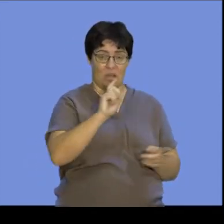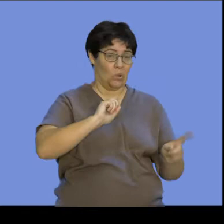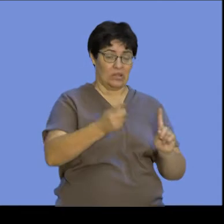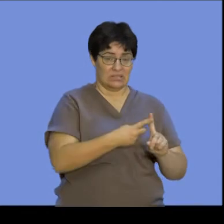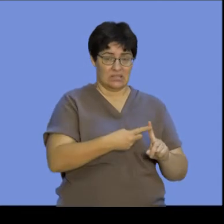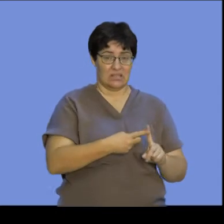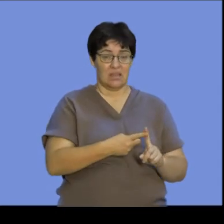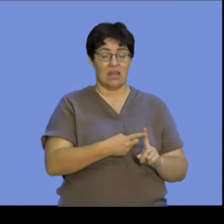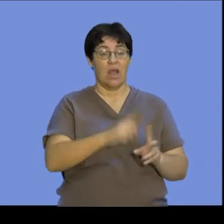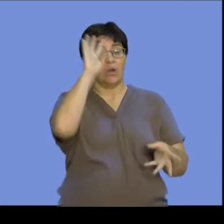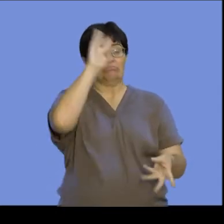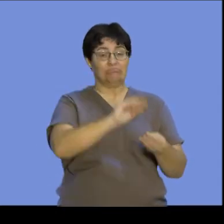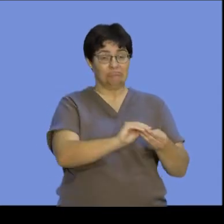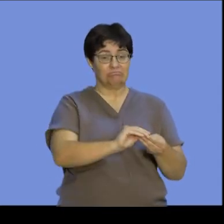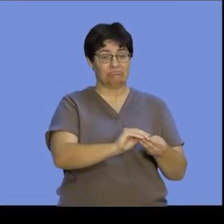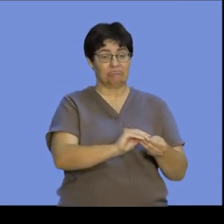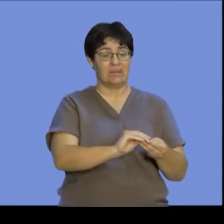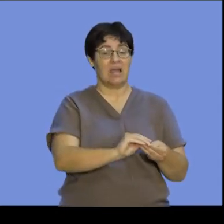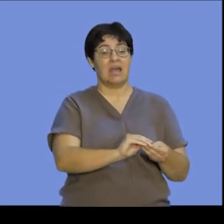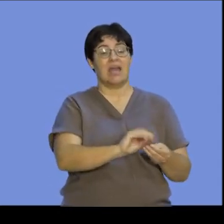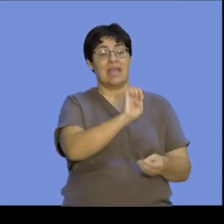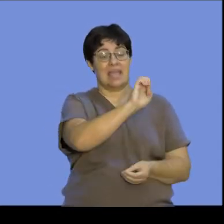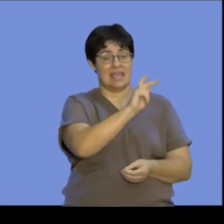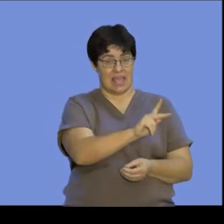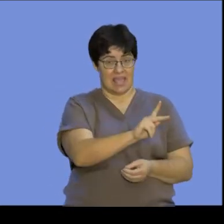energy of the objects is not